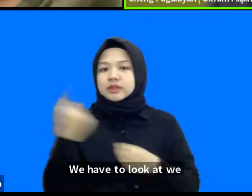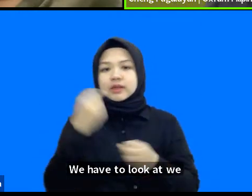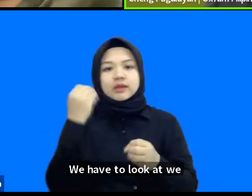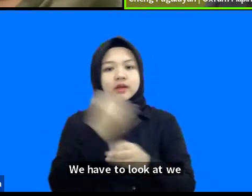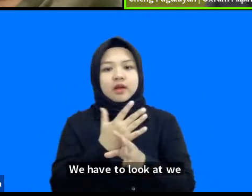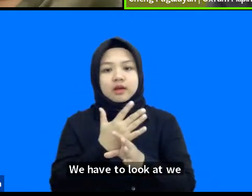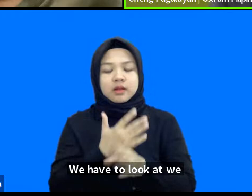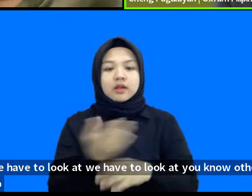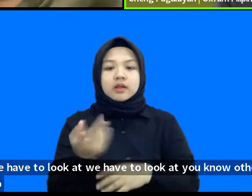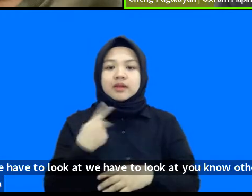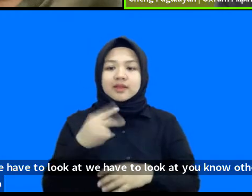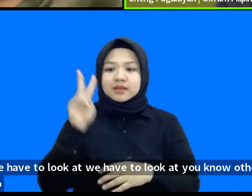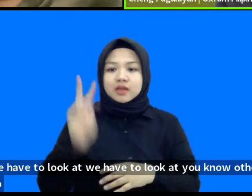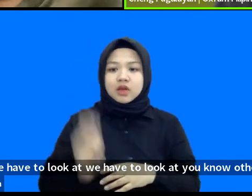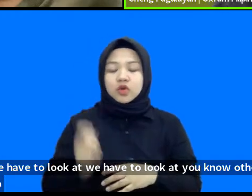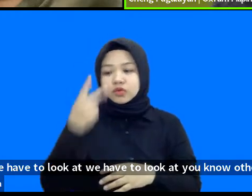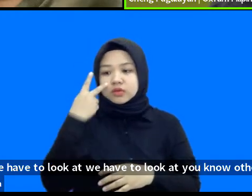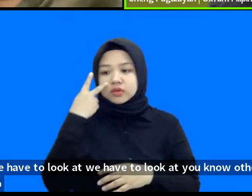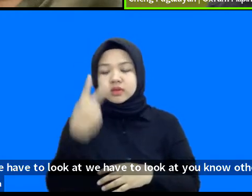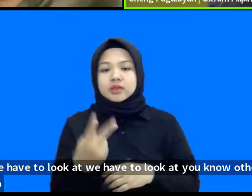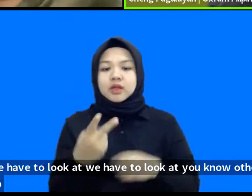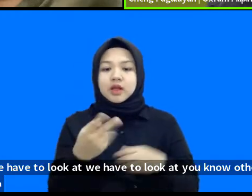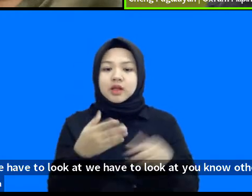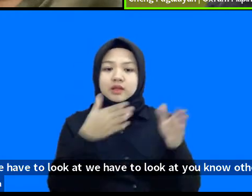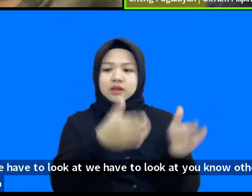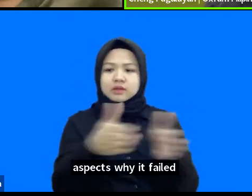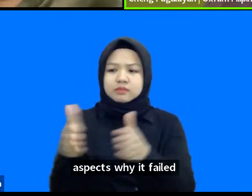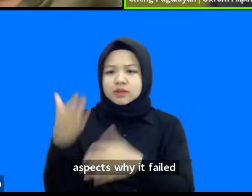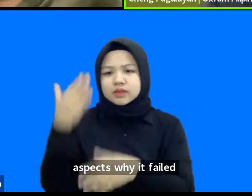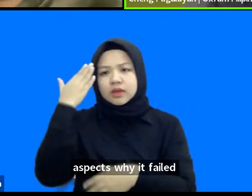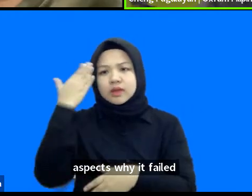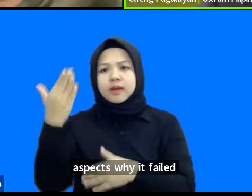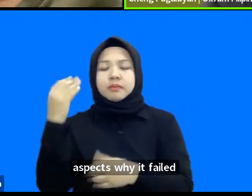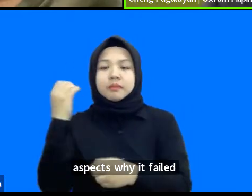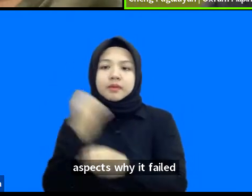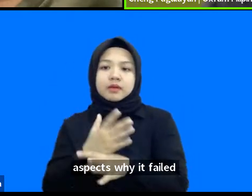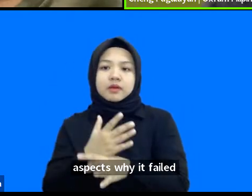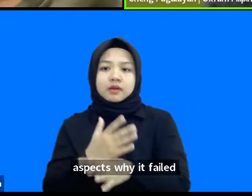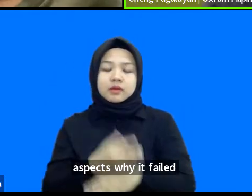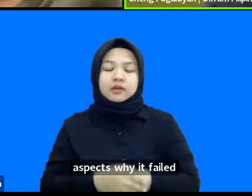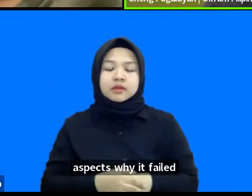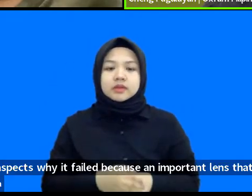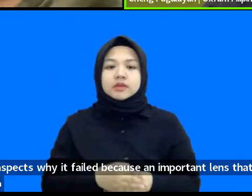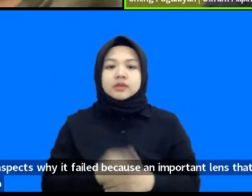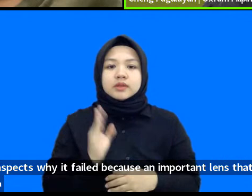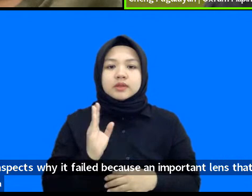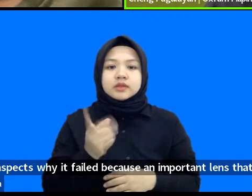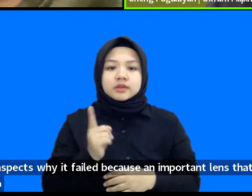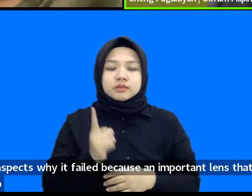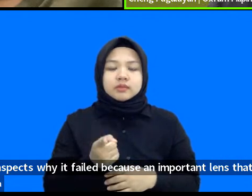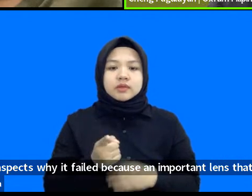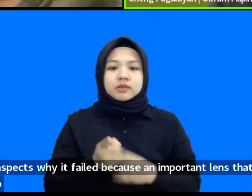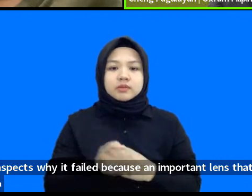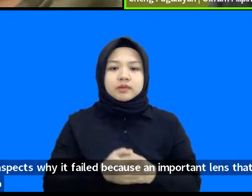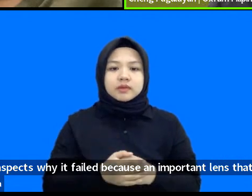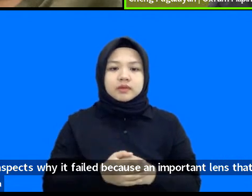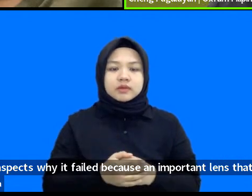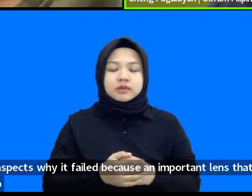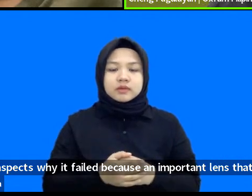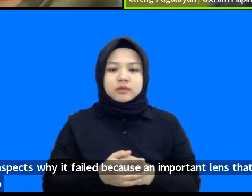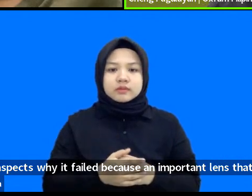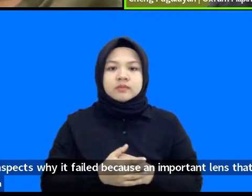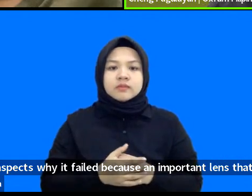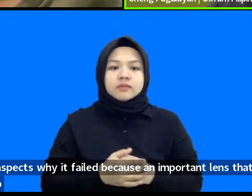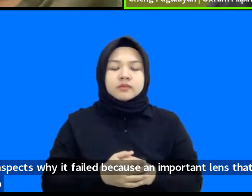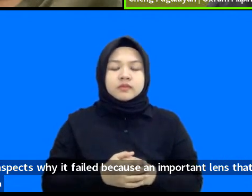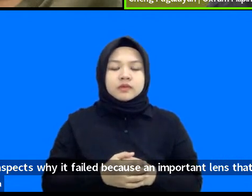other aspects why it failed, because an important lens that we have to think